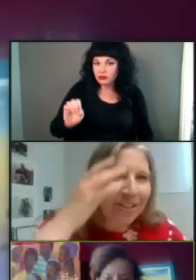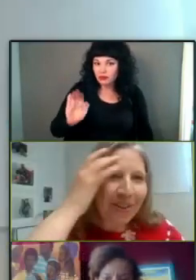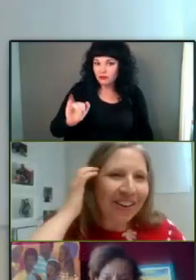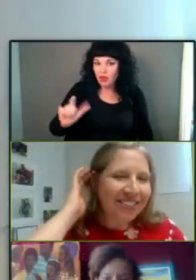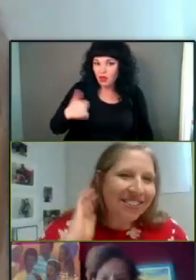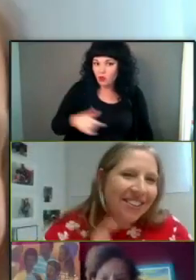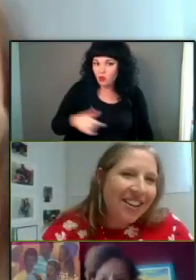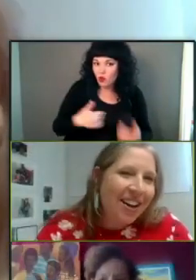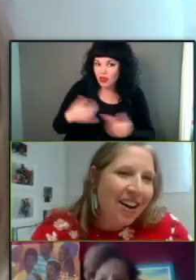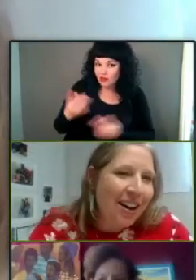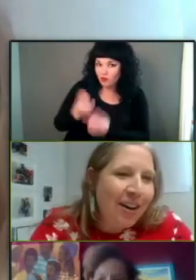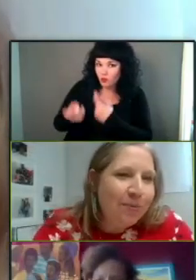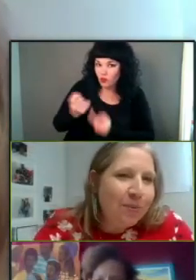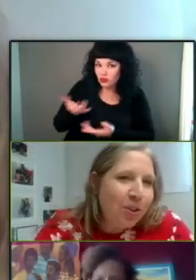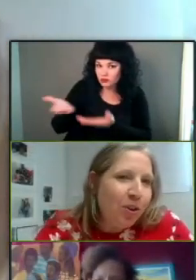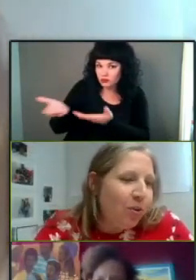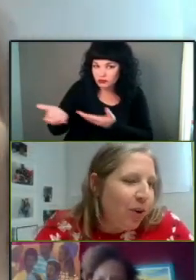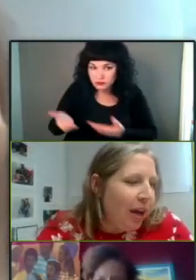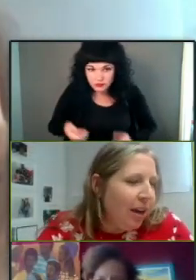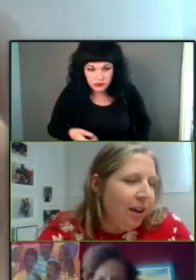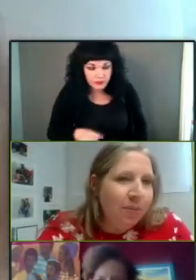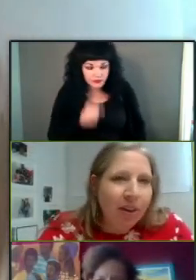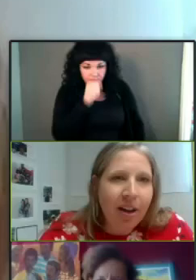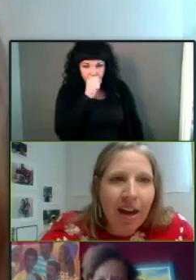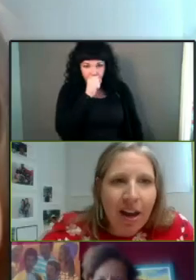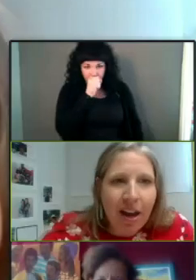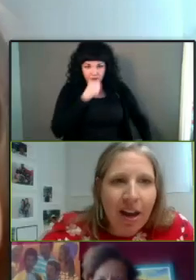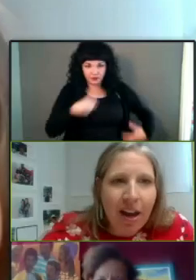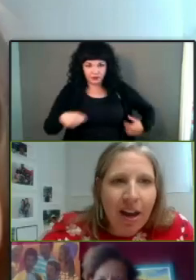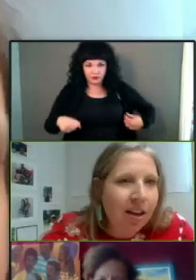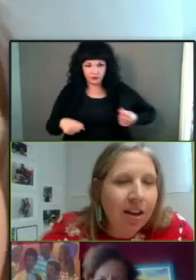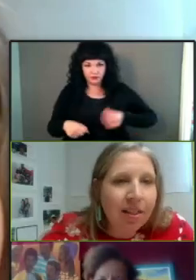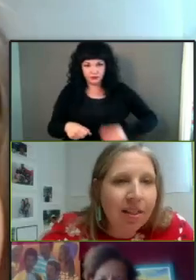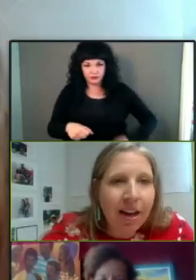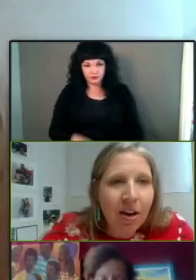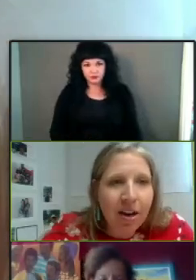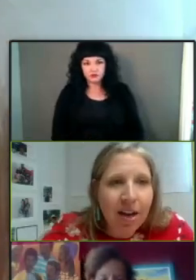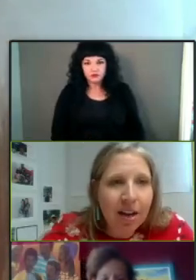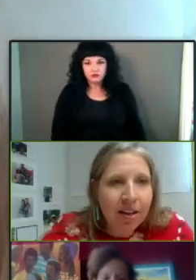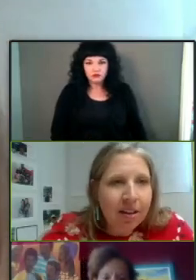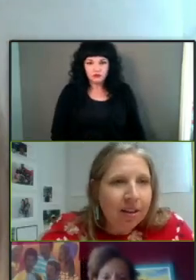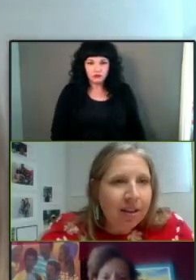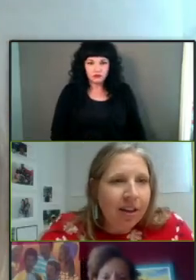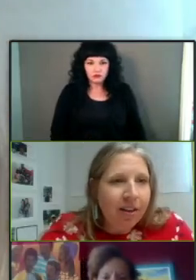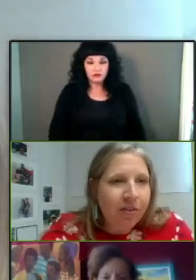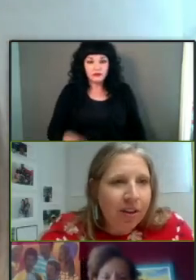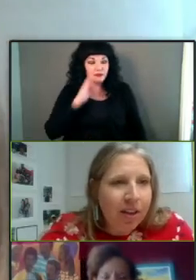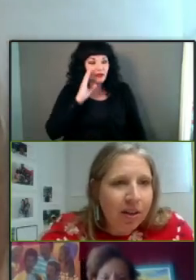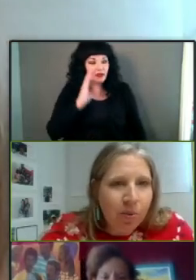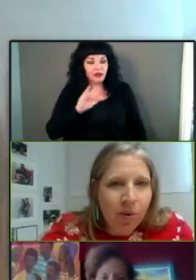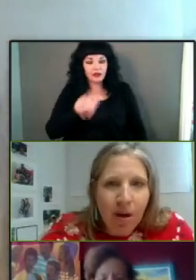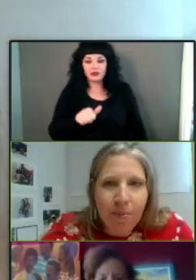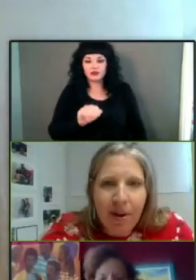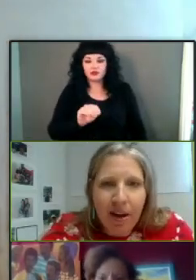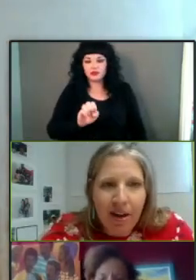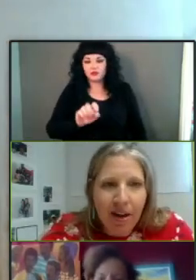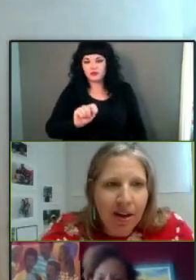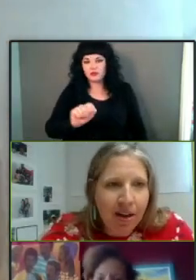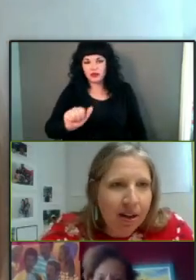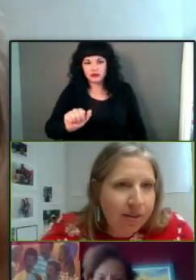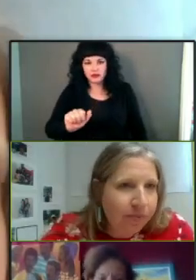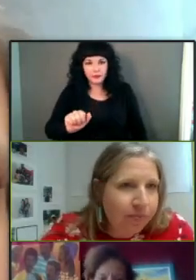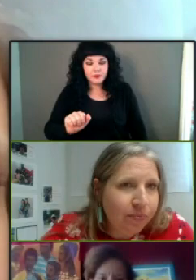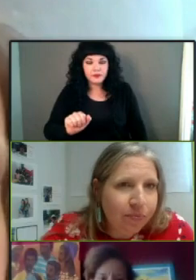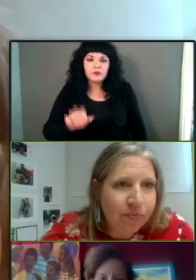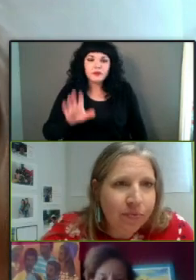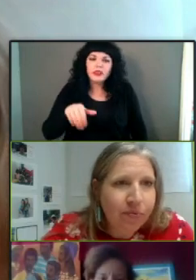Hi, Jametta. So I am going to ask Larry if he will come back